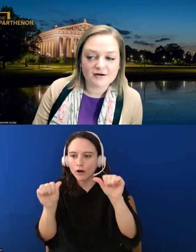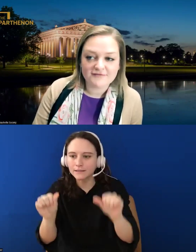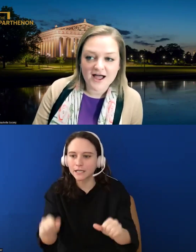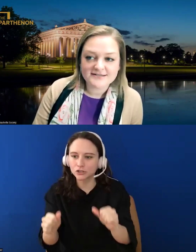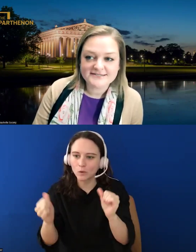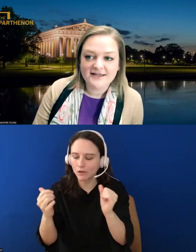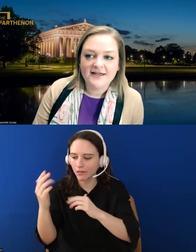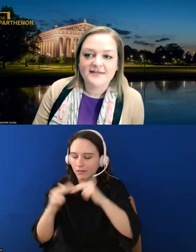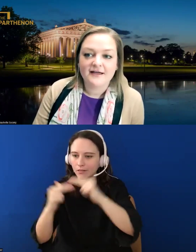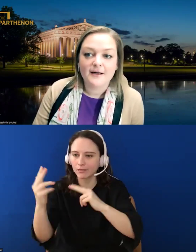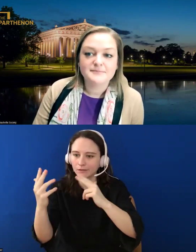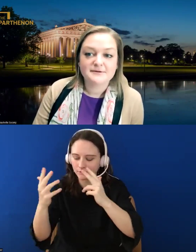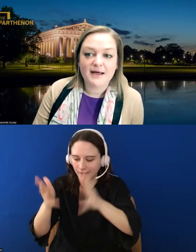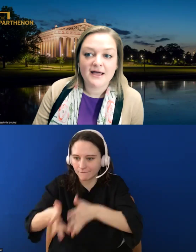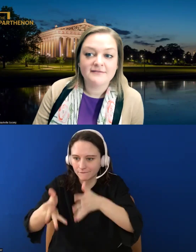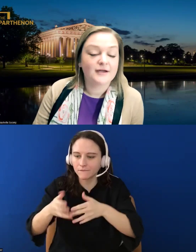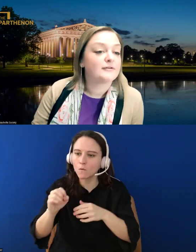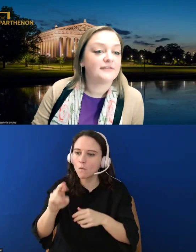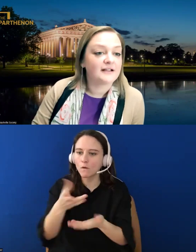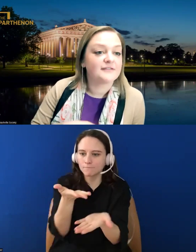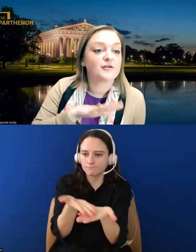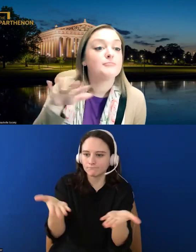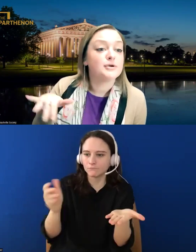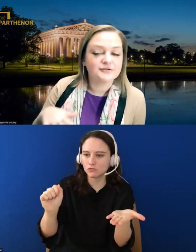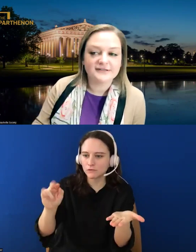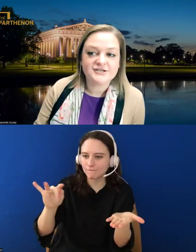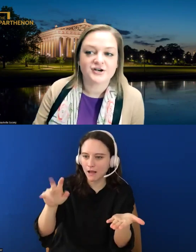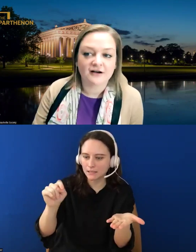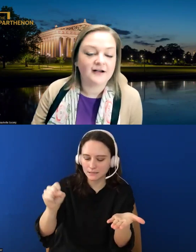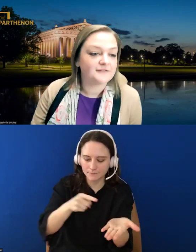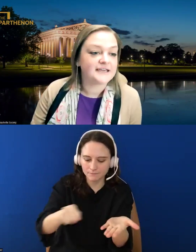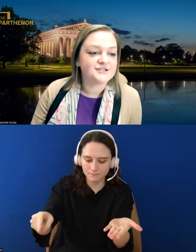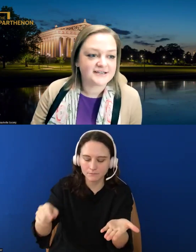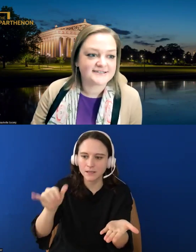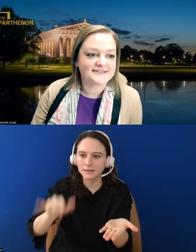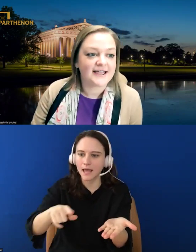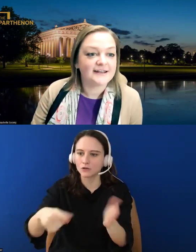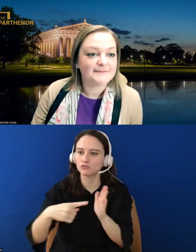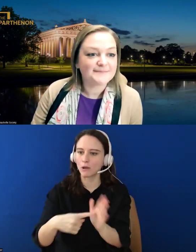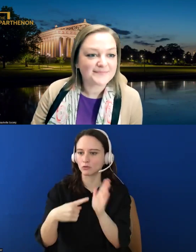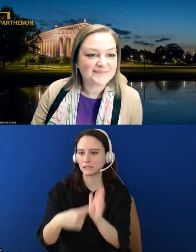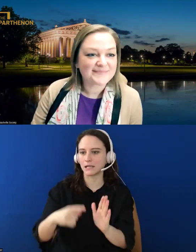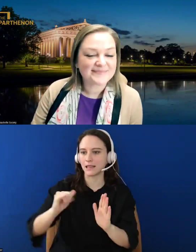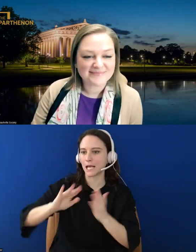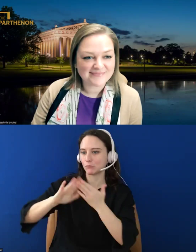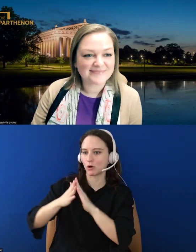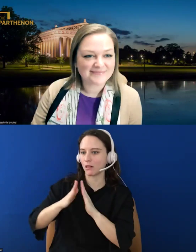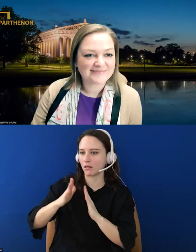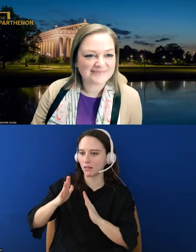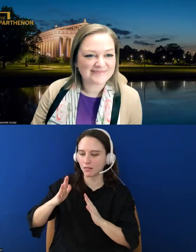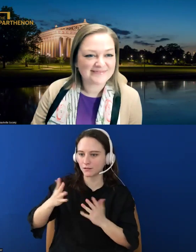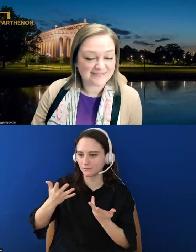or artifacts that come to mind that reflect the communal nature of K'iche society?